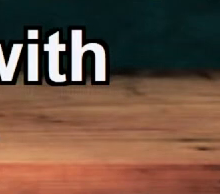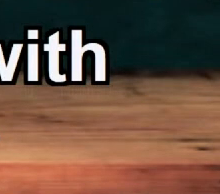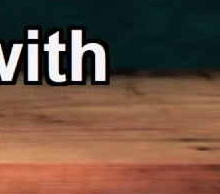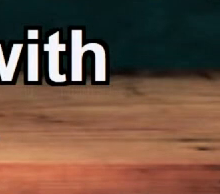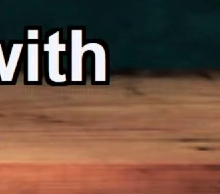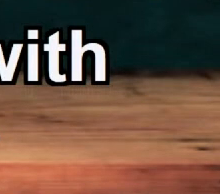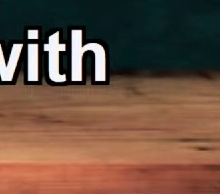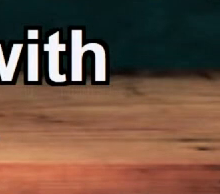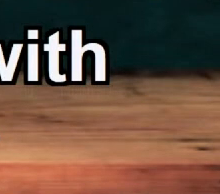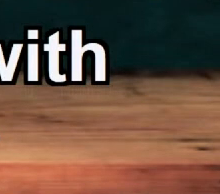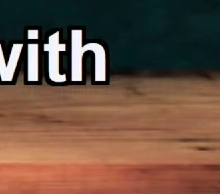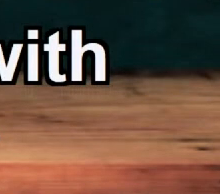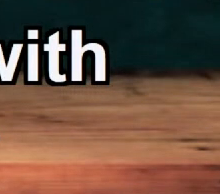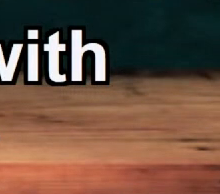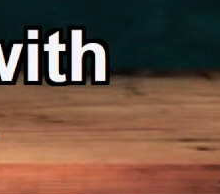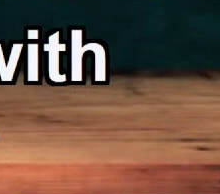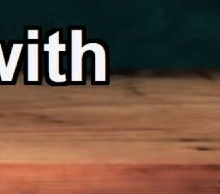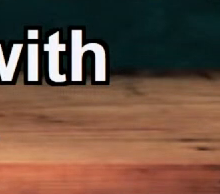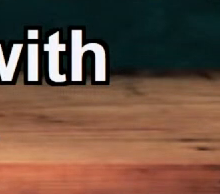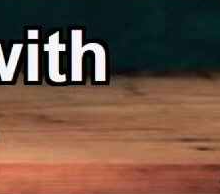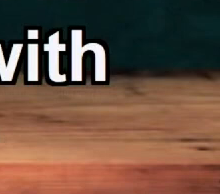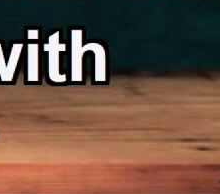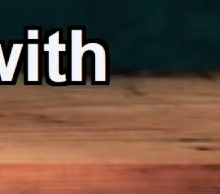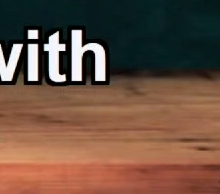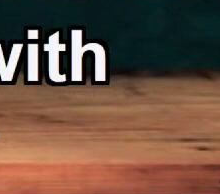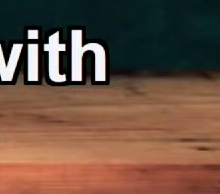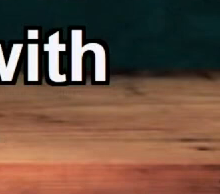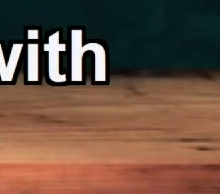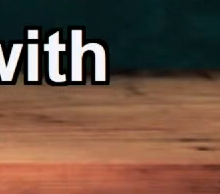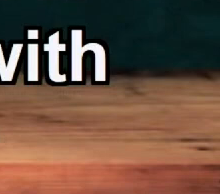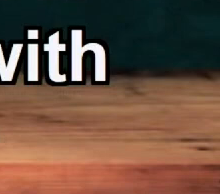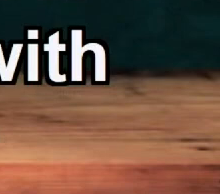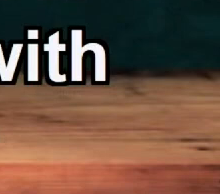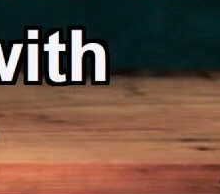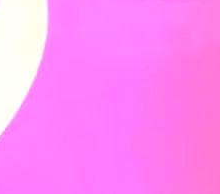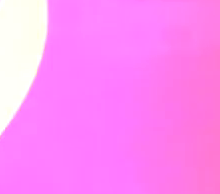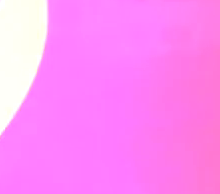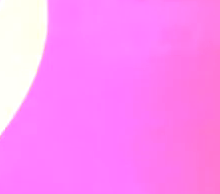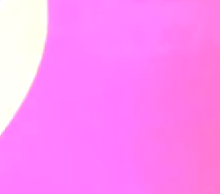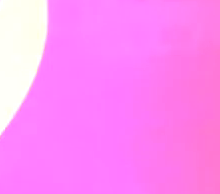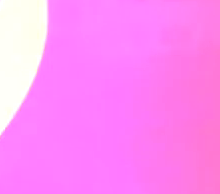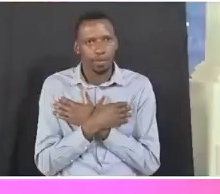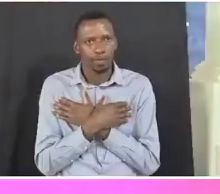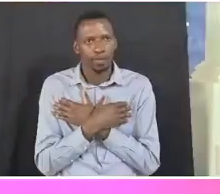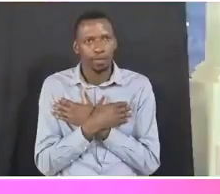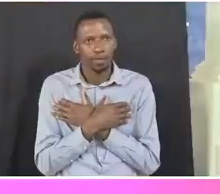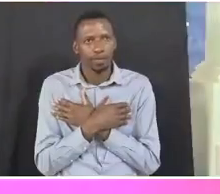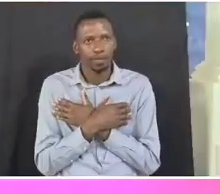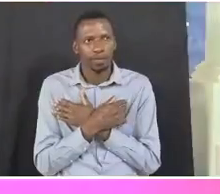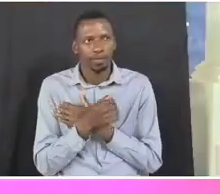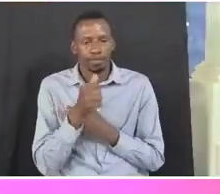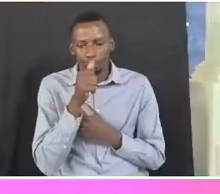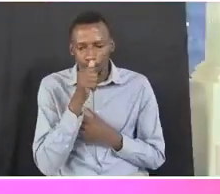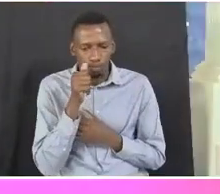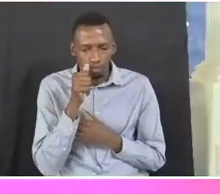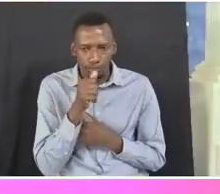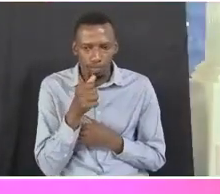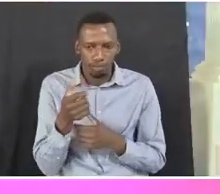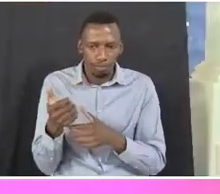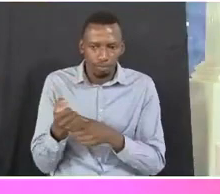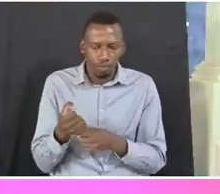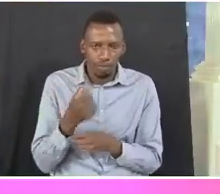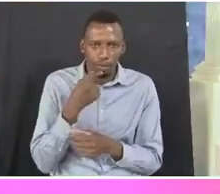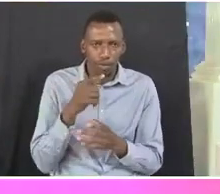wife of your bosom, or your friend who is your own soul, secretly entices you,